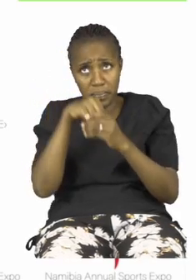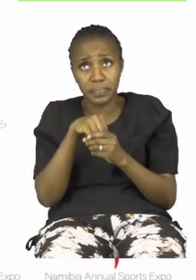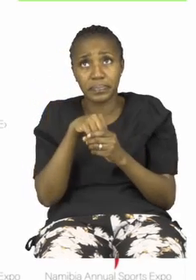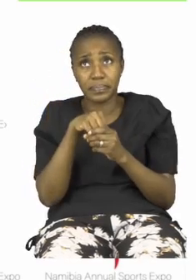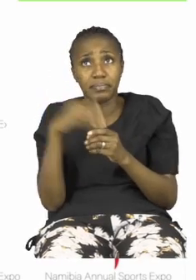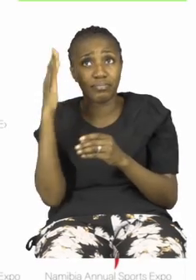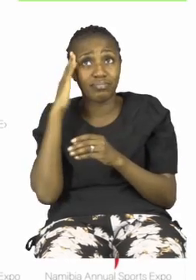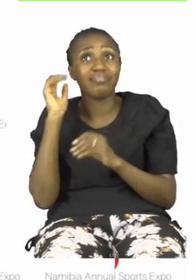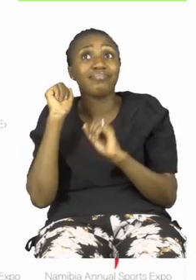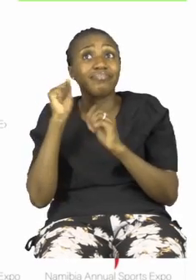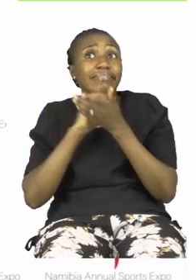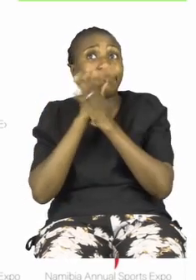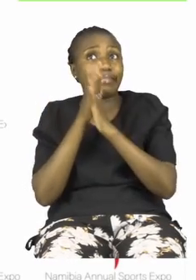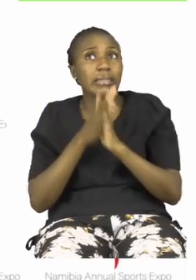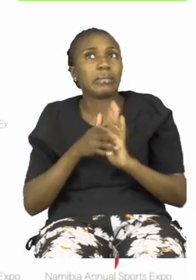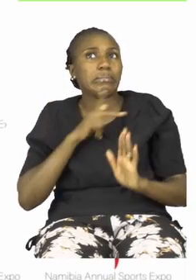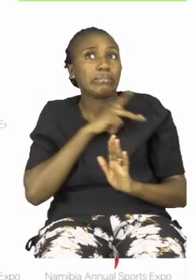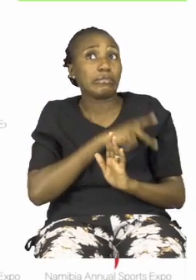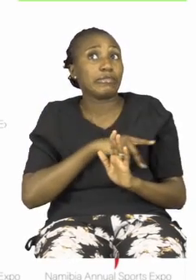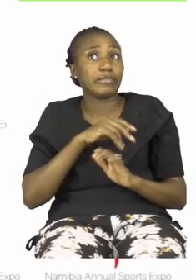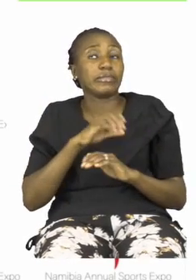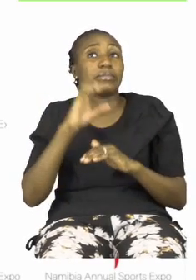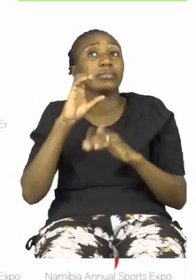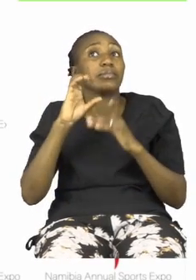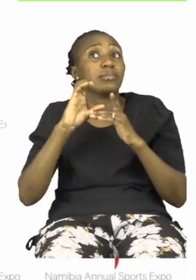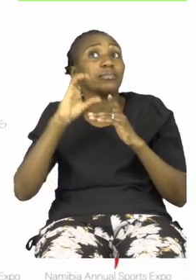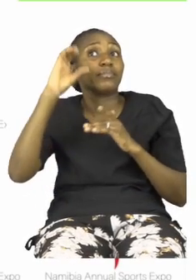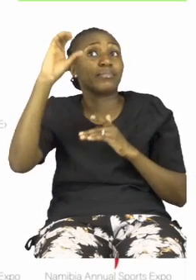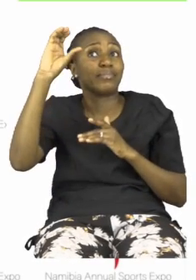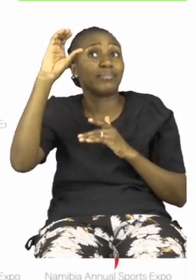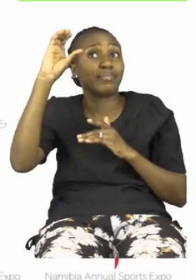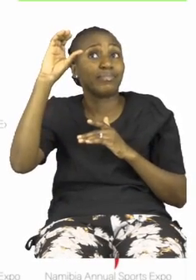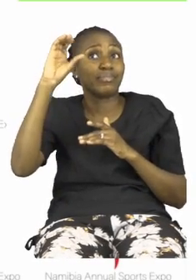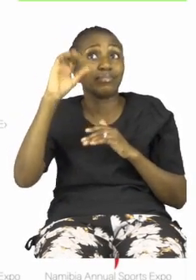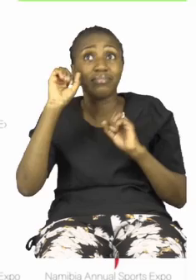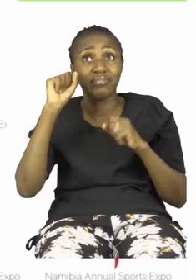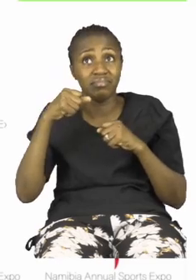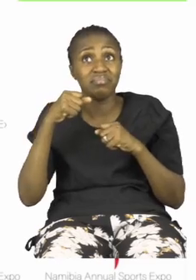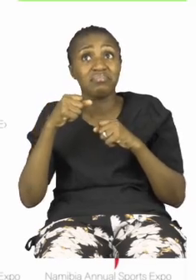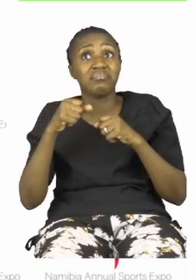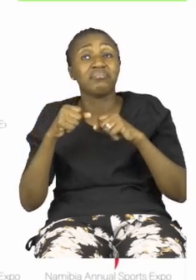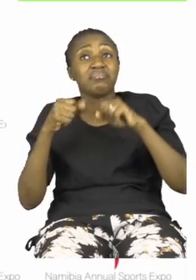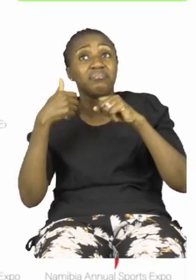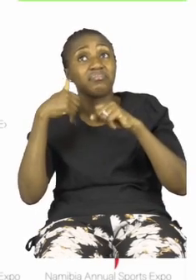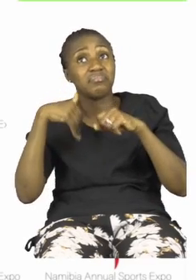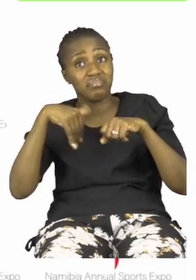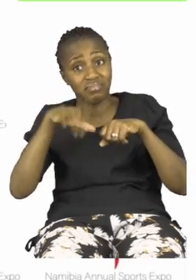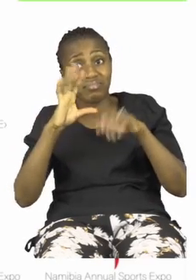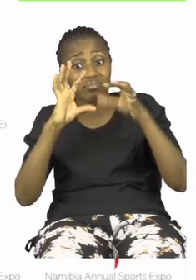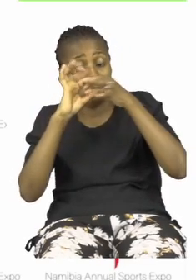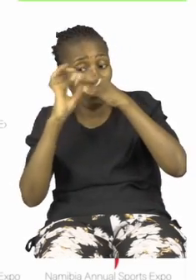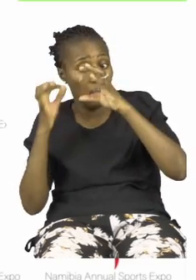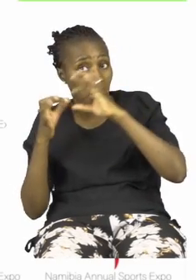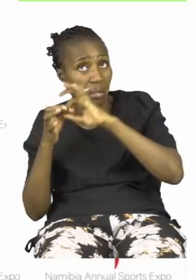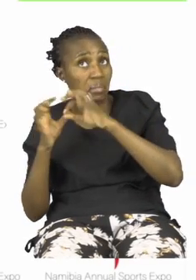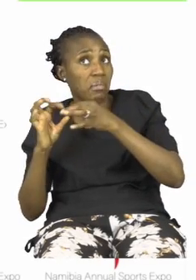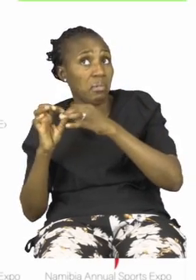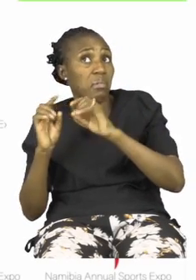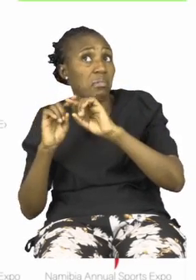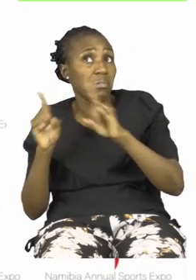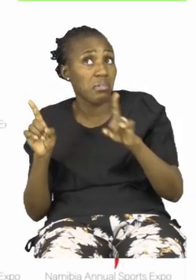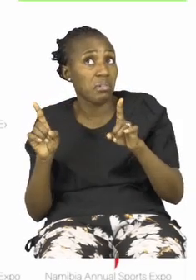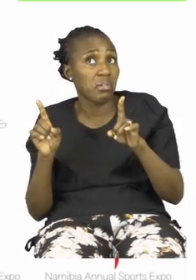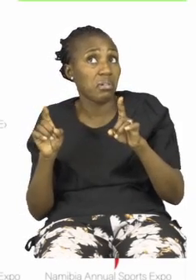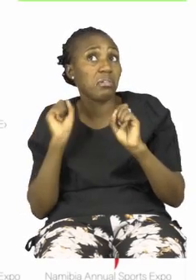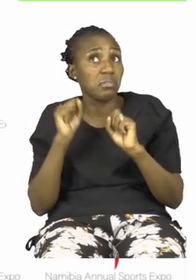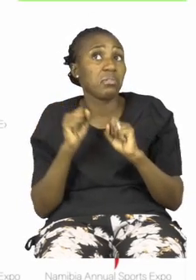professional career out of this, that you can get Namibian colours for this, that you can go and play in big tournaments for up to €1 million for